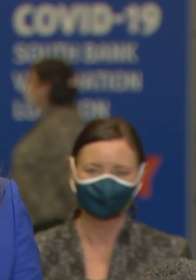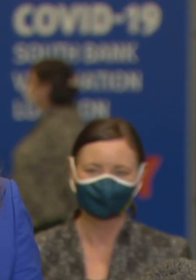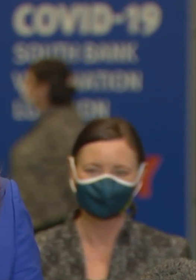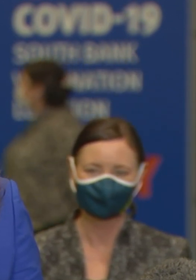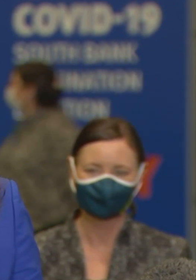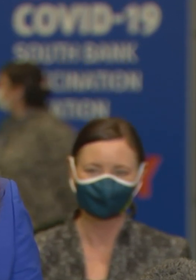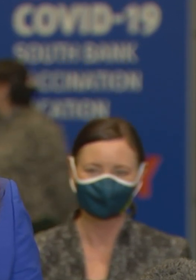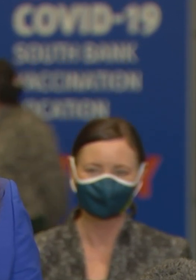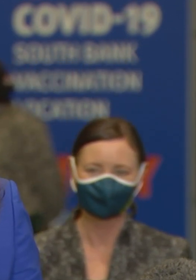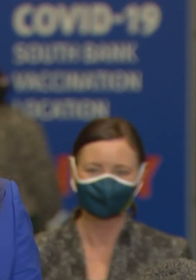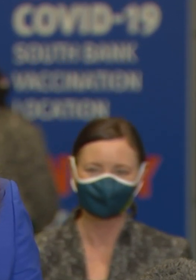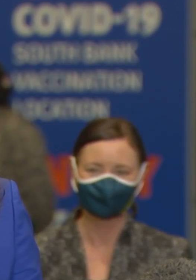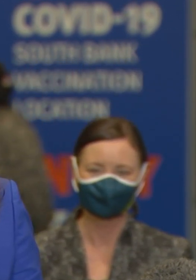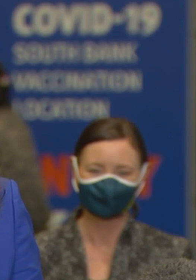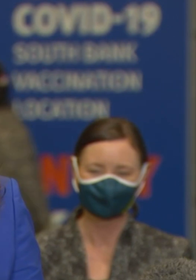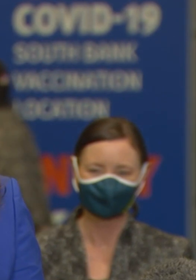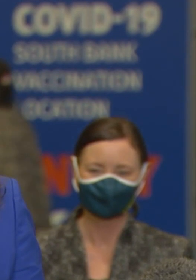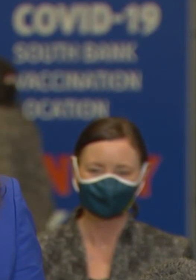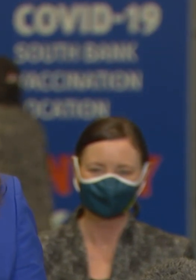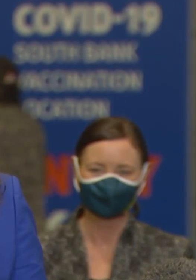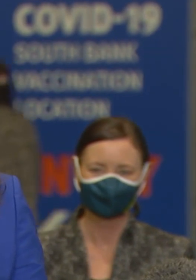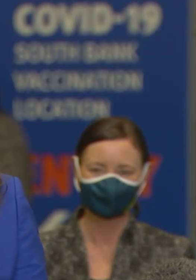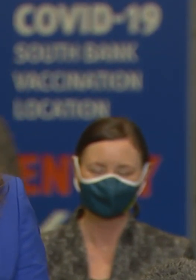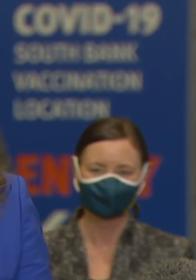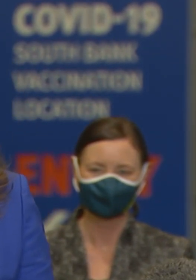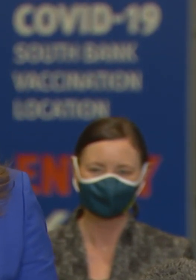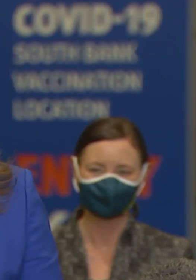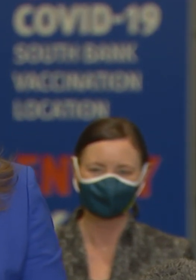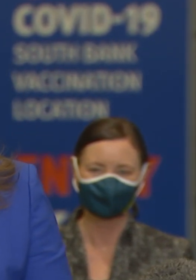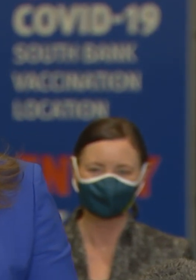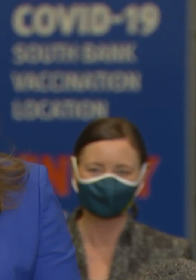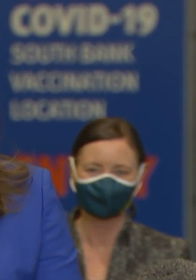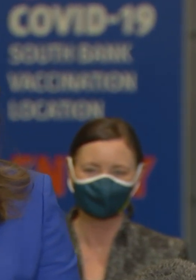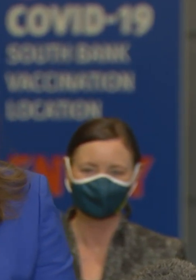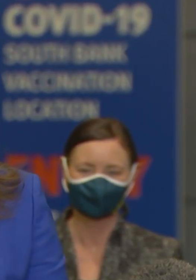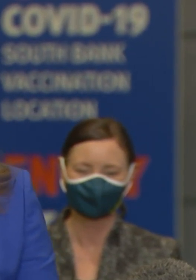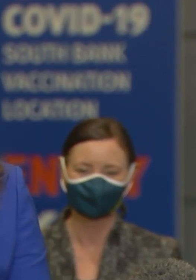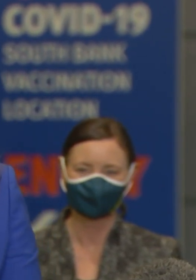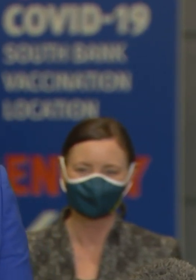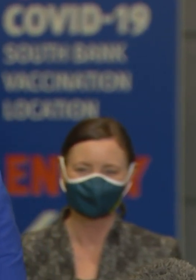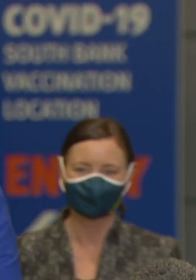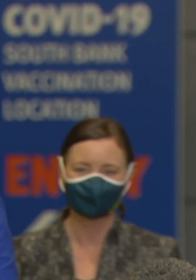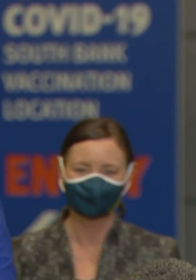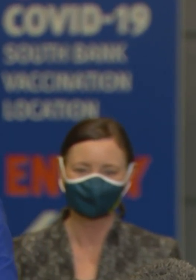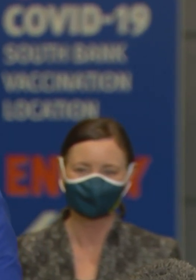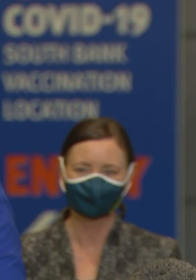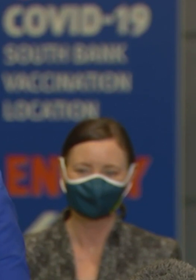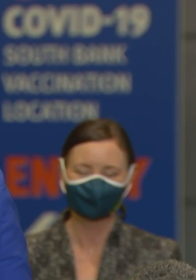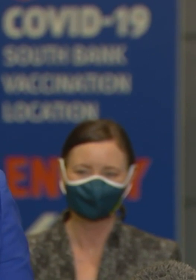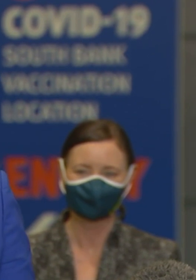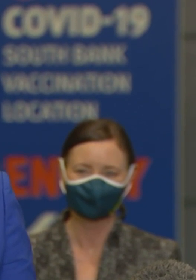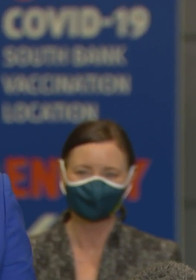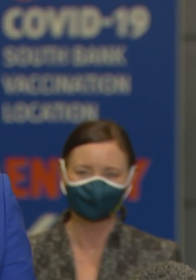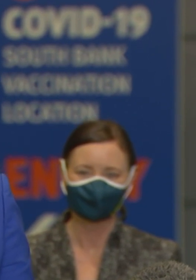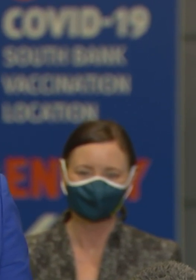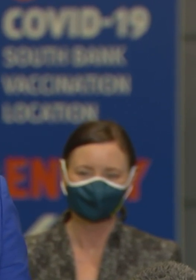out today, 1,500 people. So that's fantastic news, and of course that's going to be ramping up over the next few weeks. So it's great